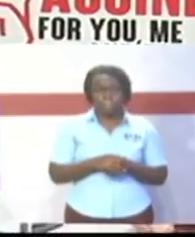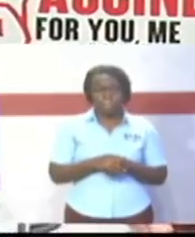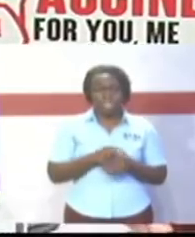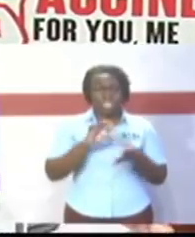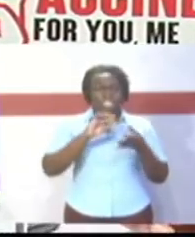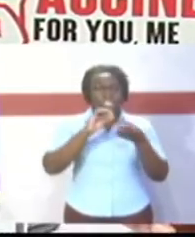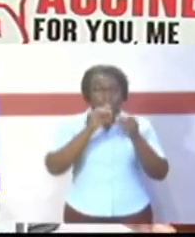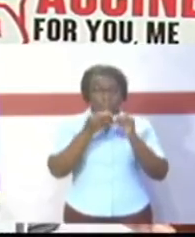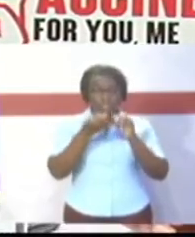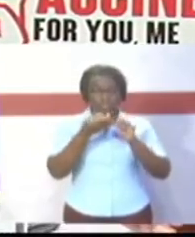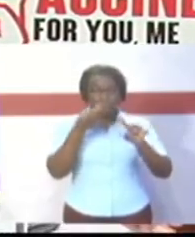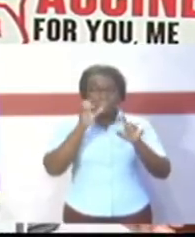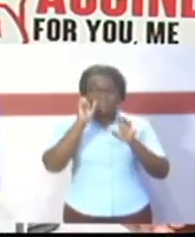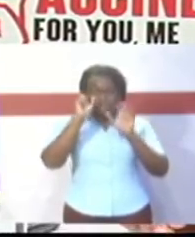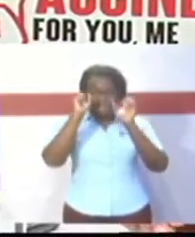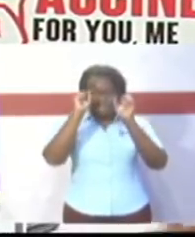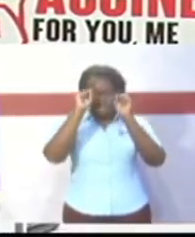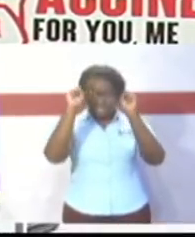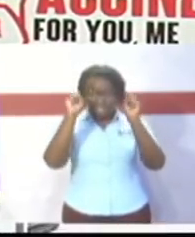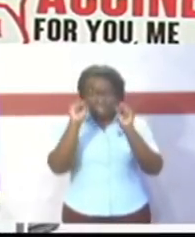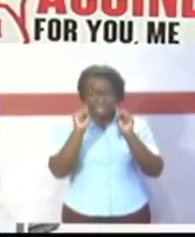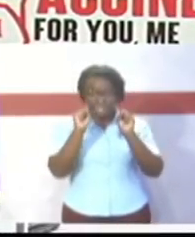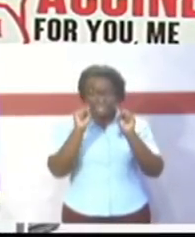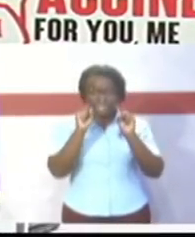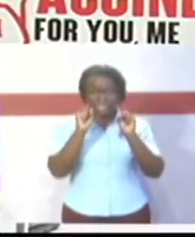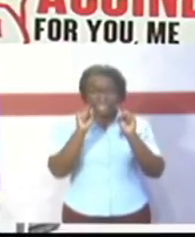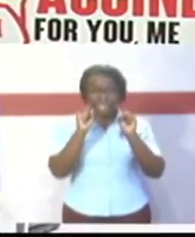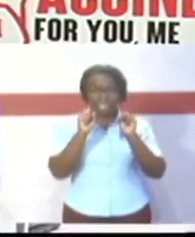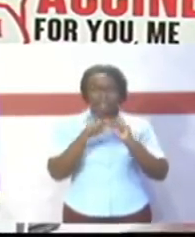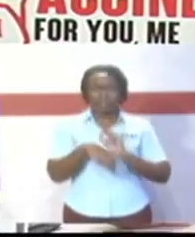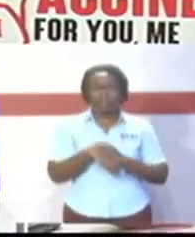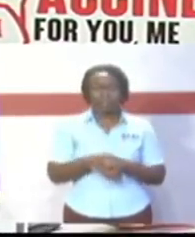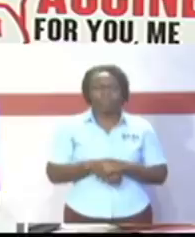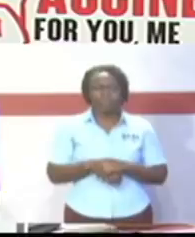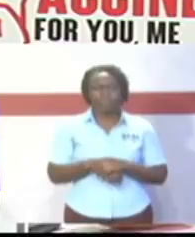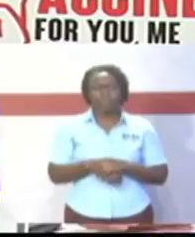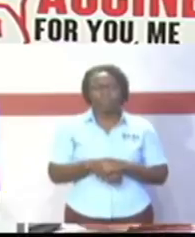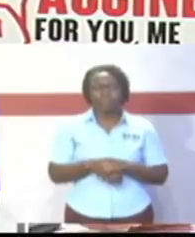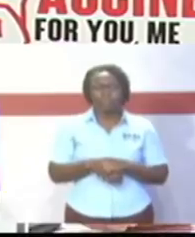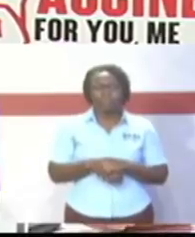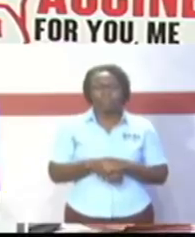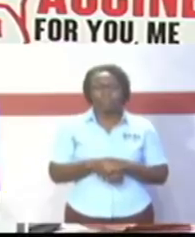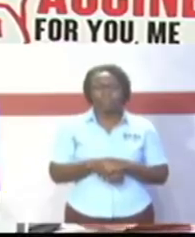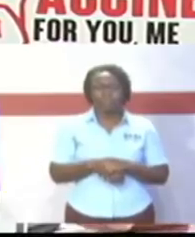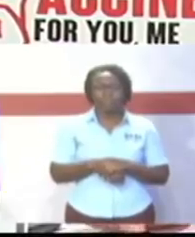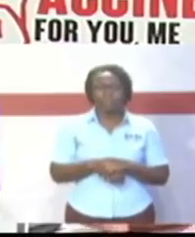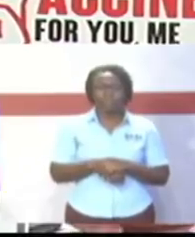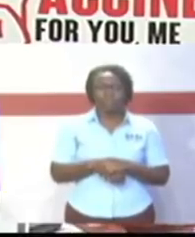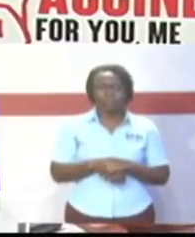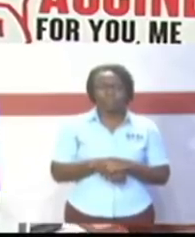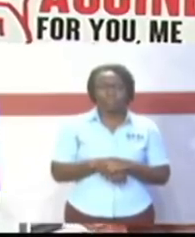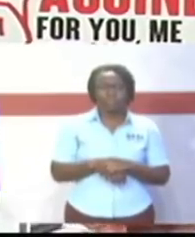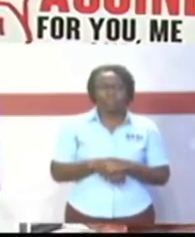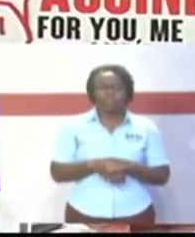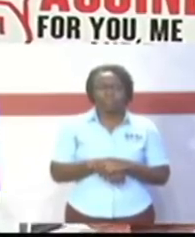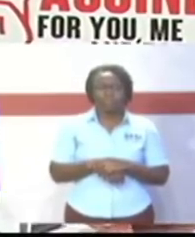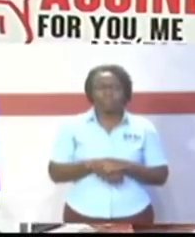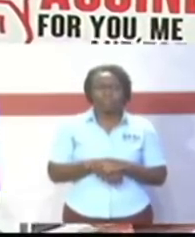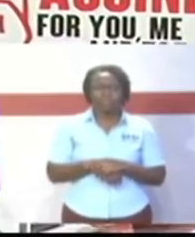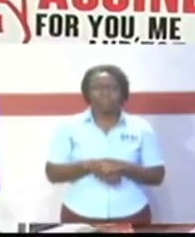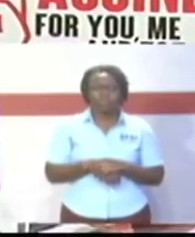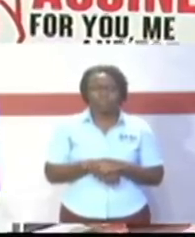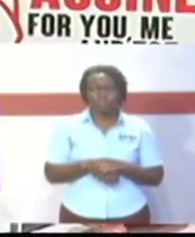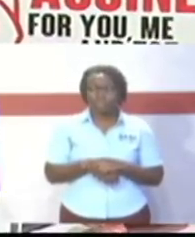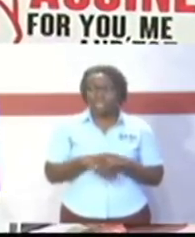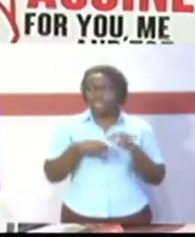Saturday. Yesterday's numbers will come in hopefully during the course of the morning. So as